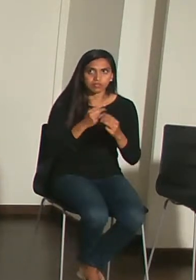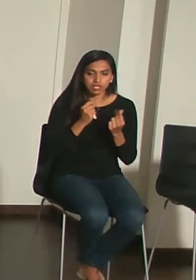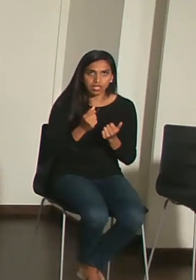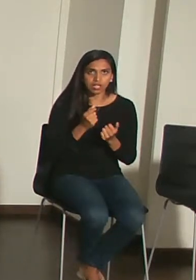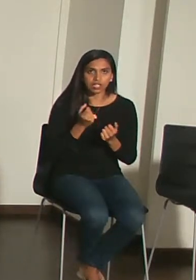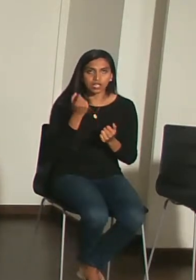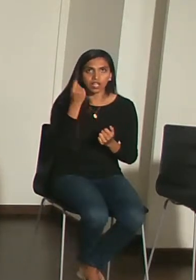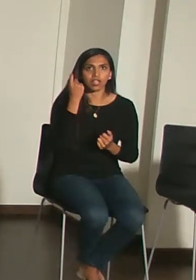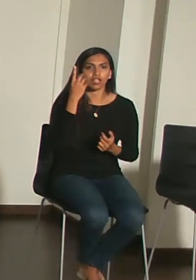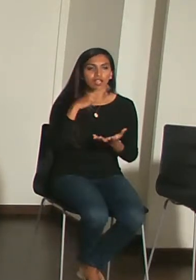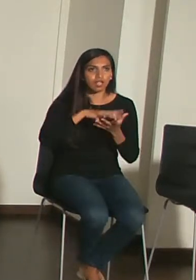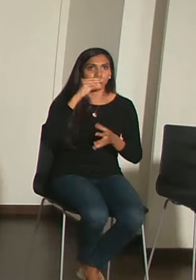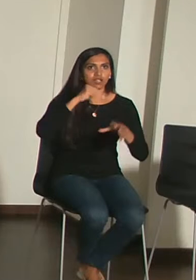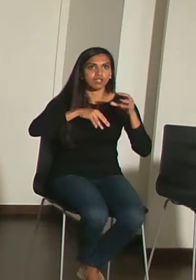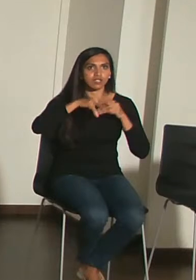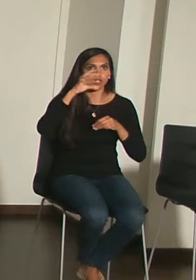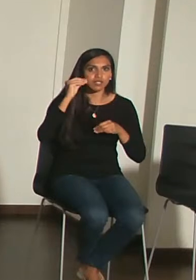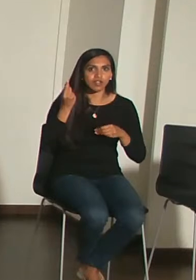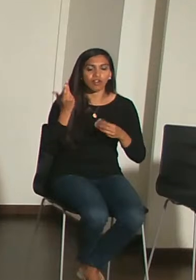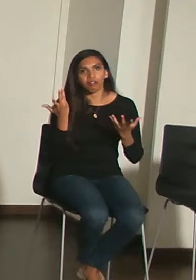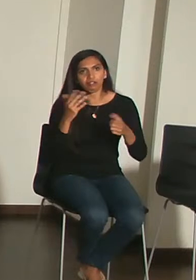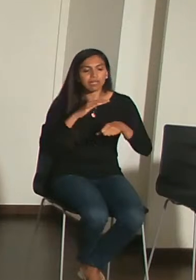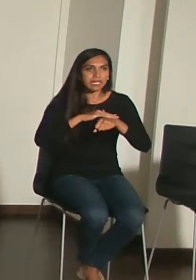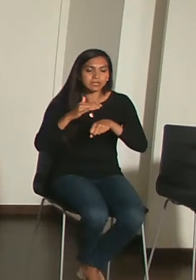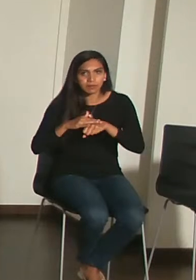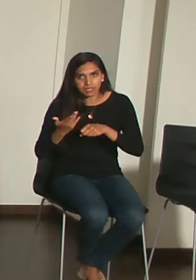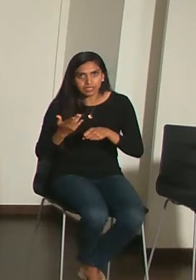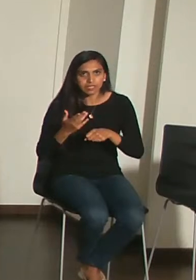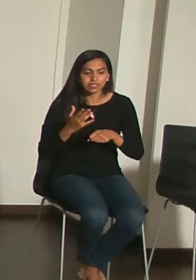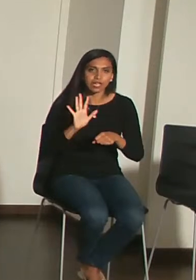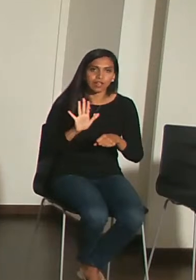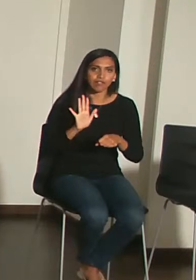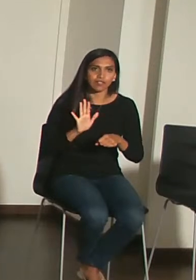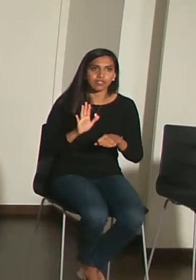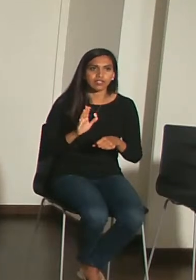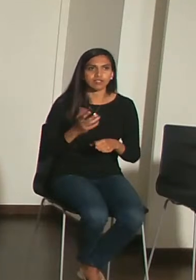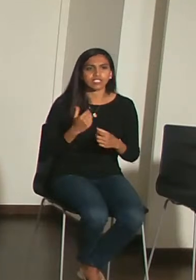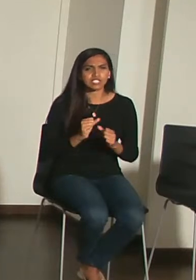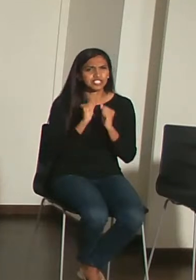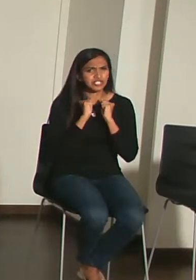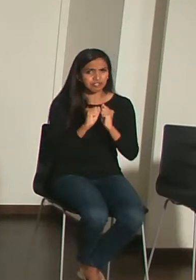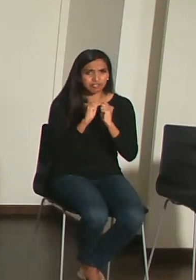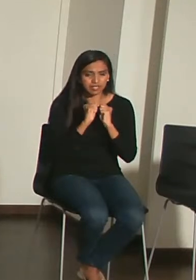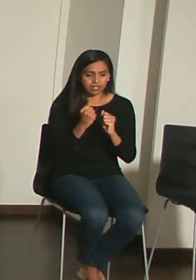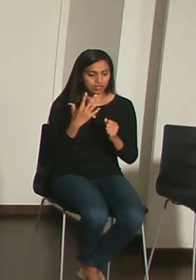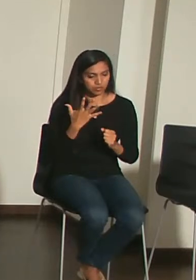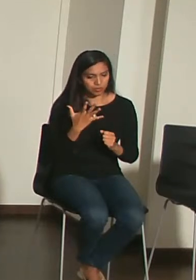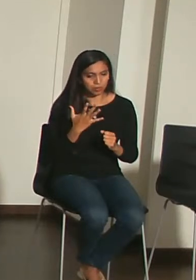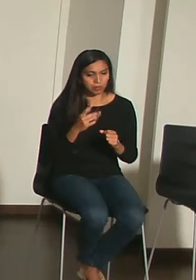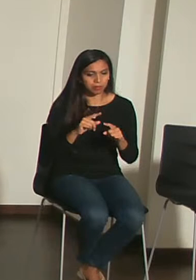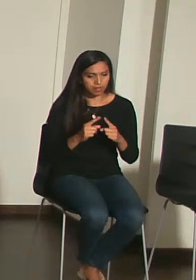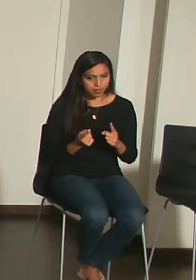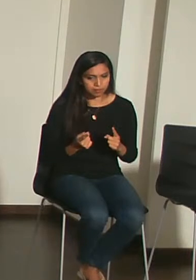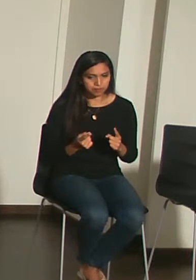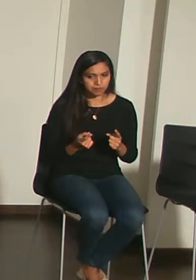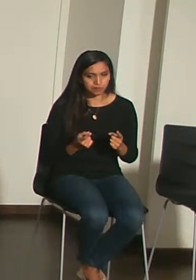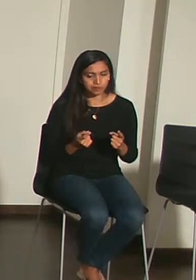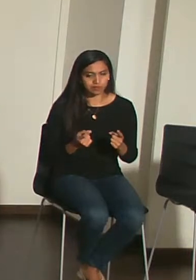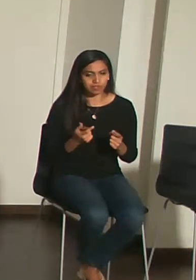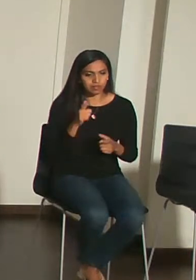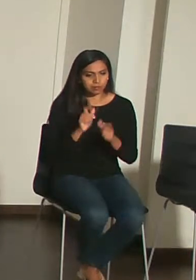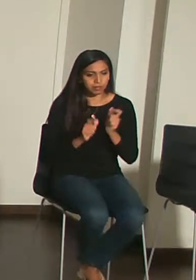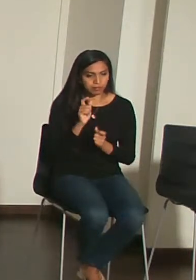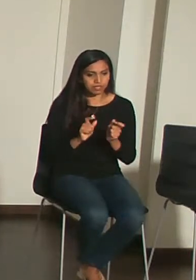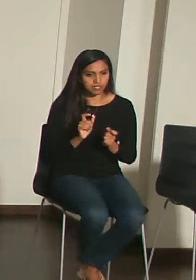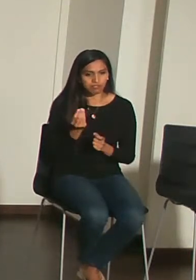after that, or they just sort of get a taste of it. It's like I wouldn't say it's that difficult from tasting a new cuisine. Suddenly, never had